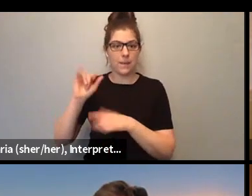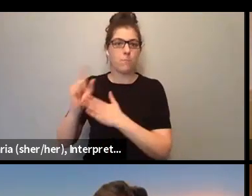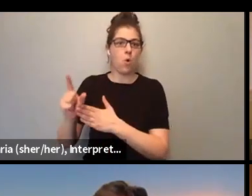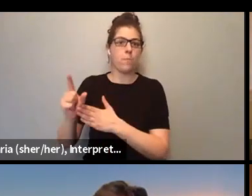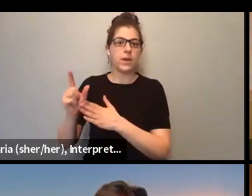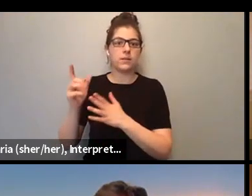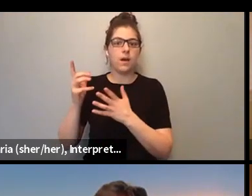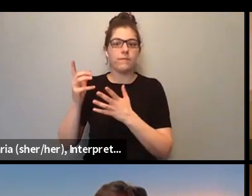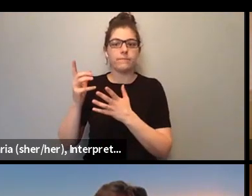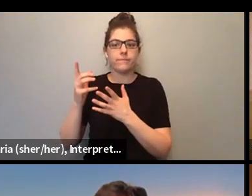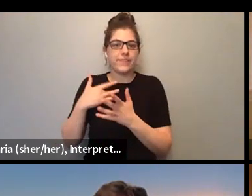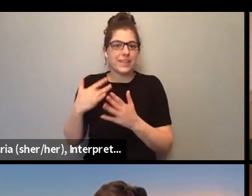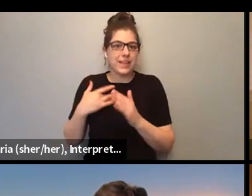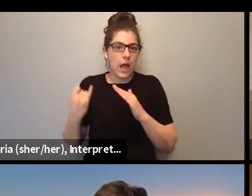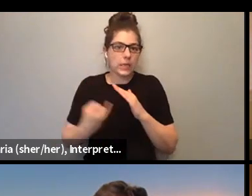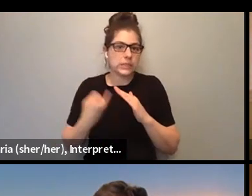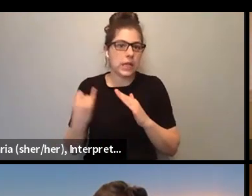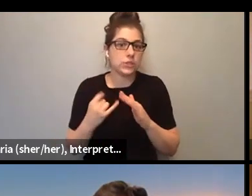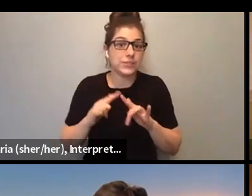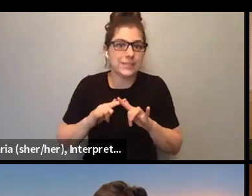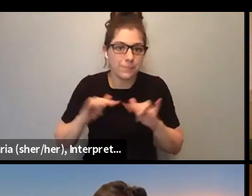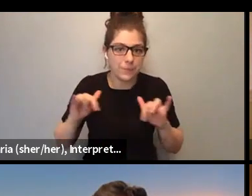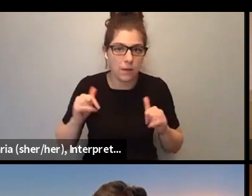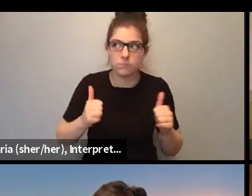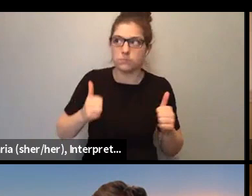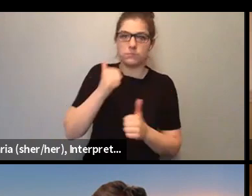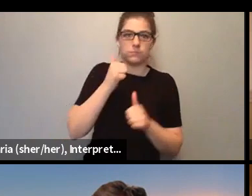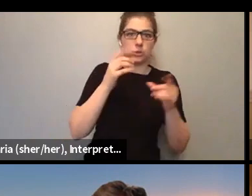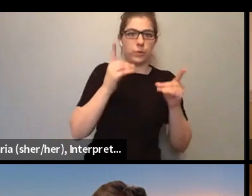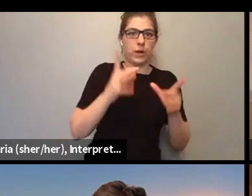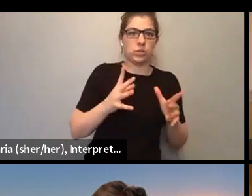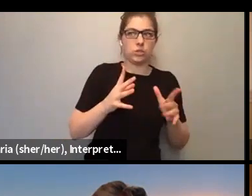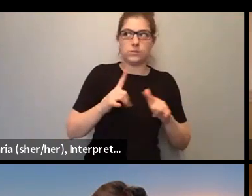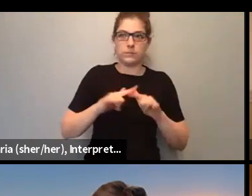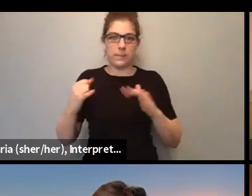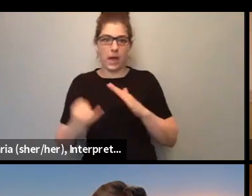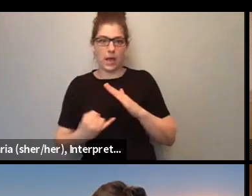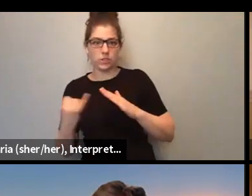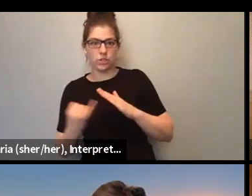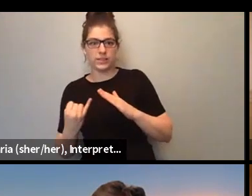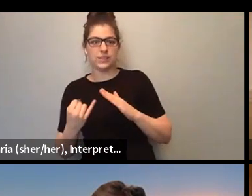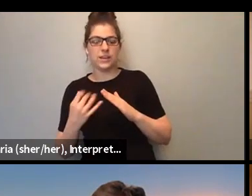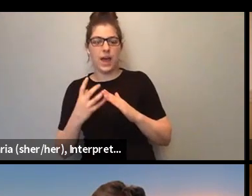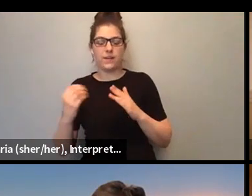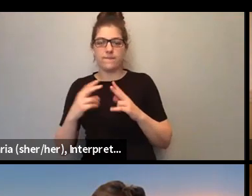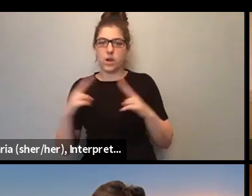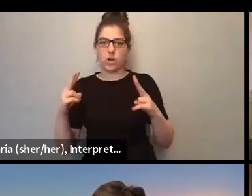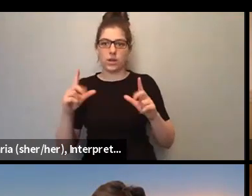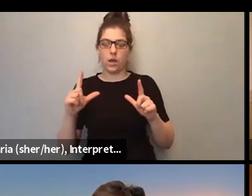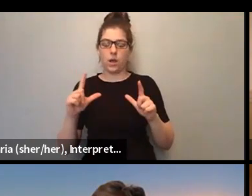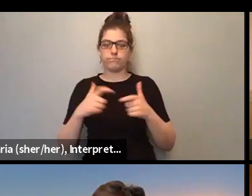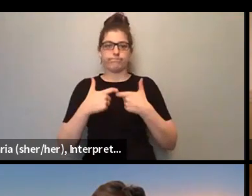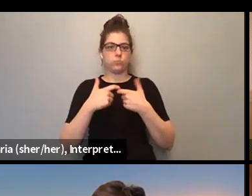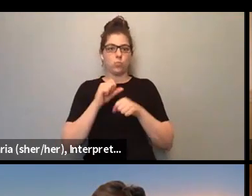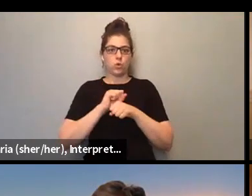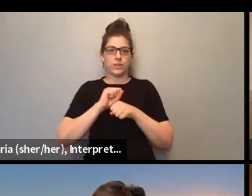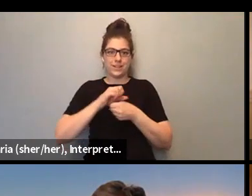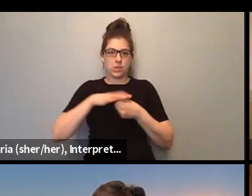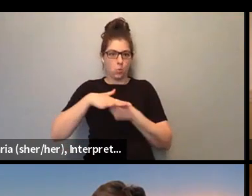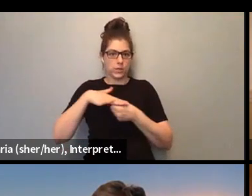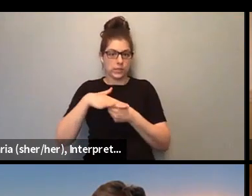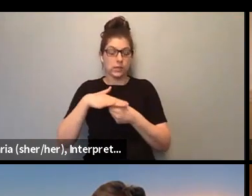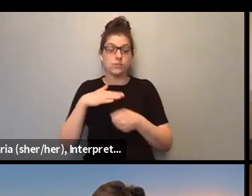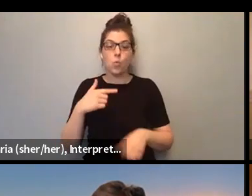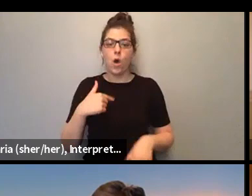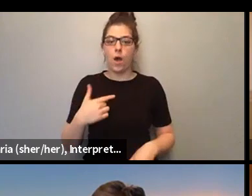in isolation and kind of turning very locally. So what I feel like I can